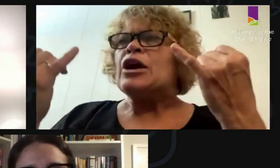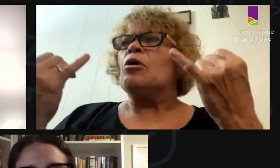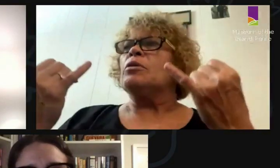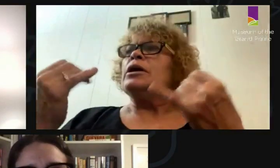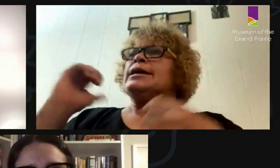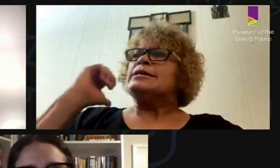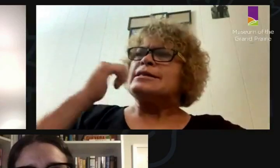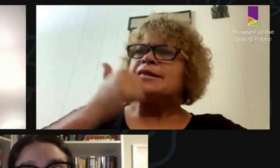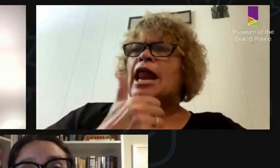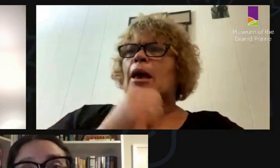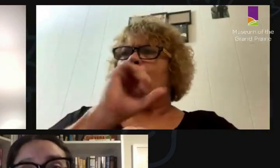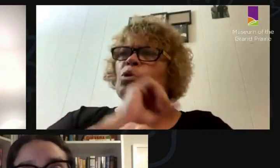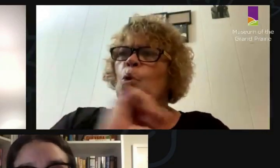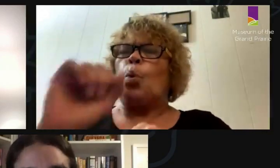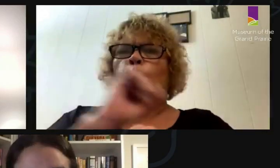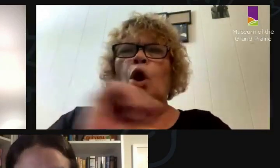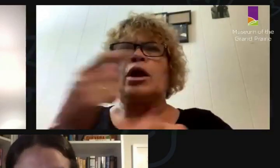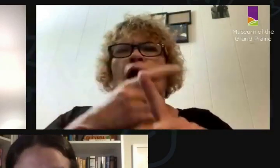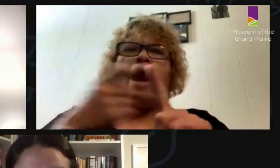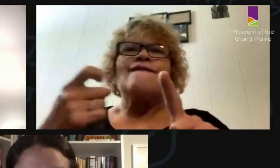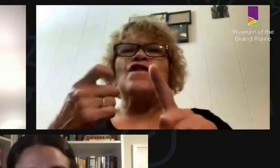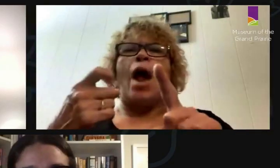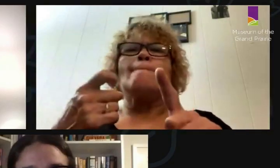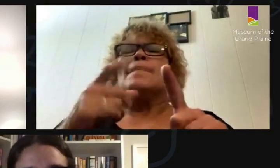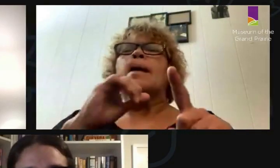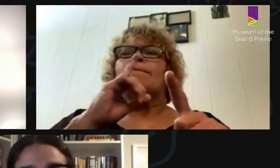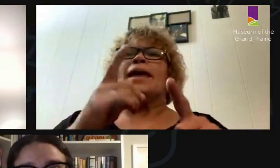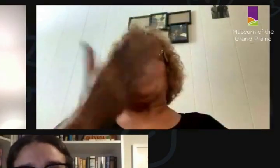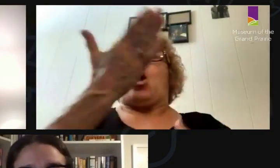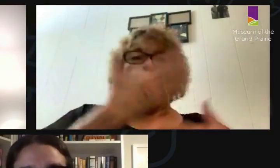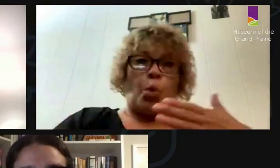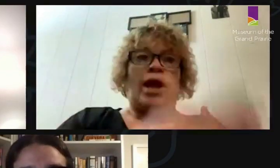of reproductive justice,